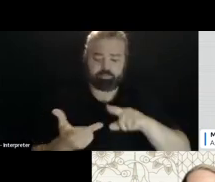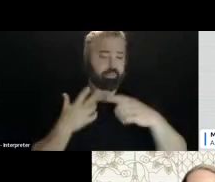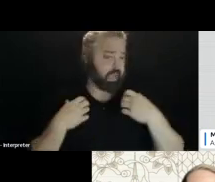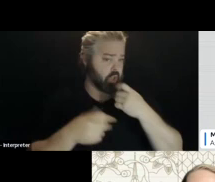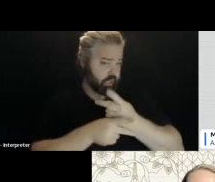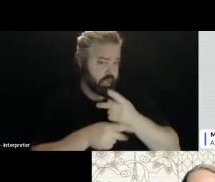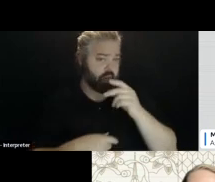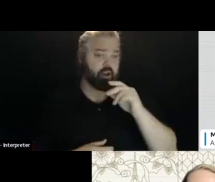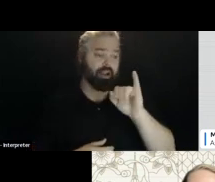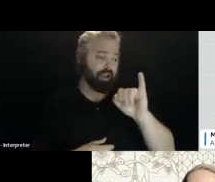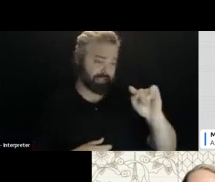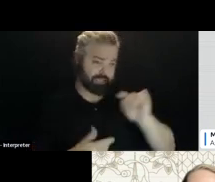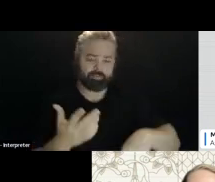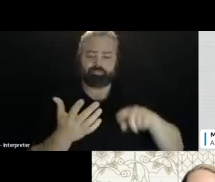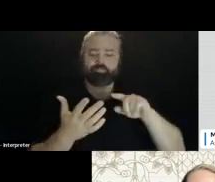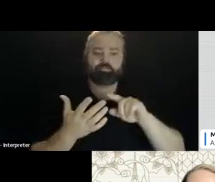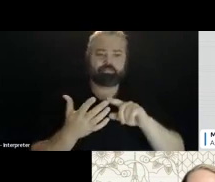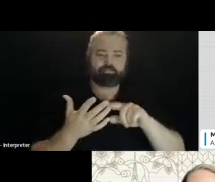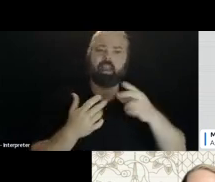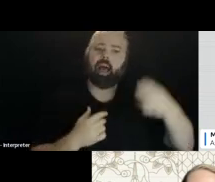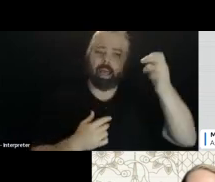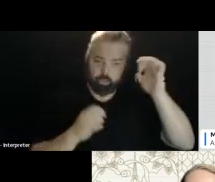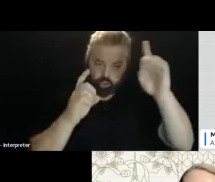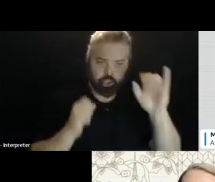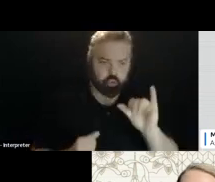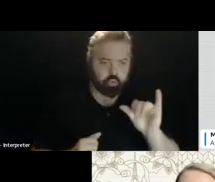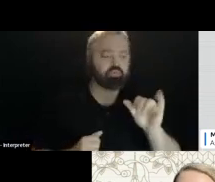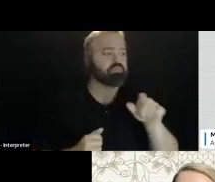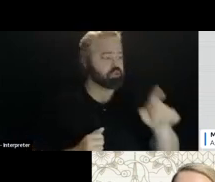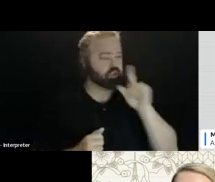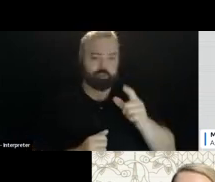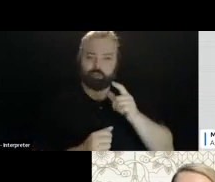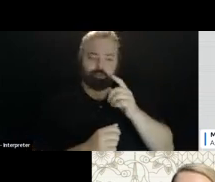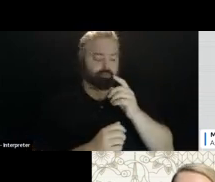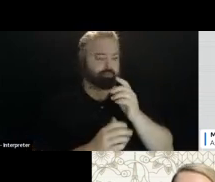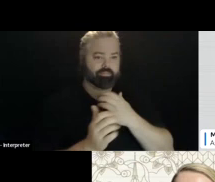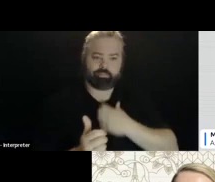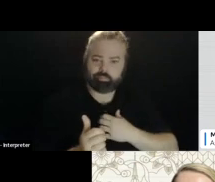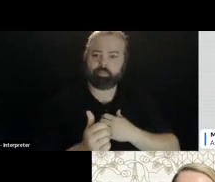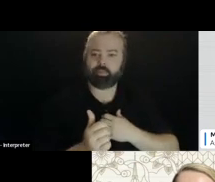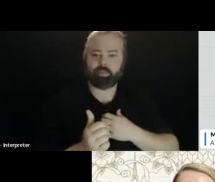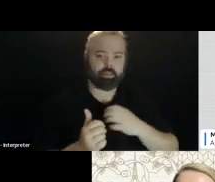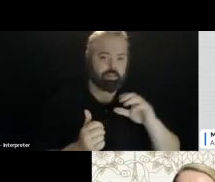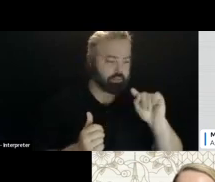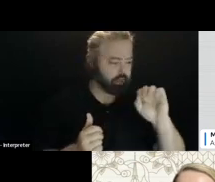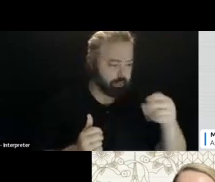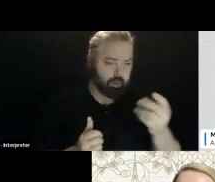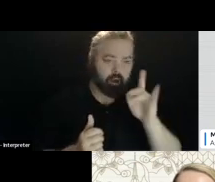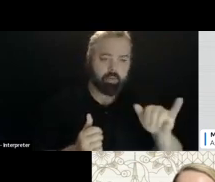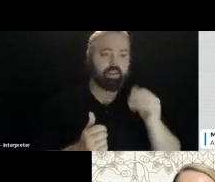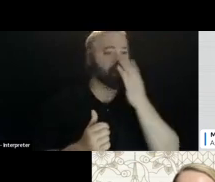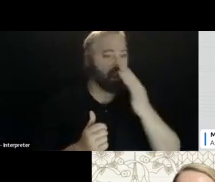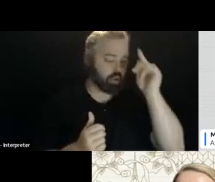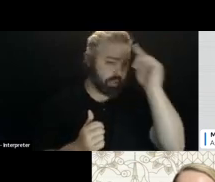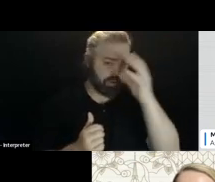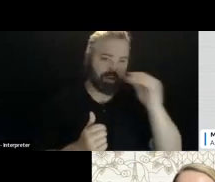as well as higher education. She's passionate about typography, color theory, as well as UX design. And outside